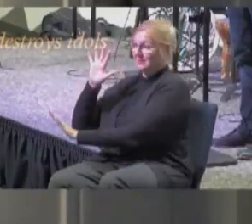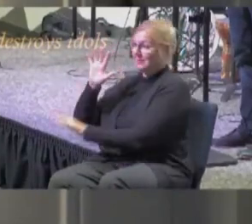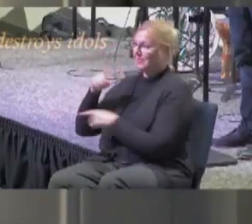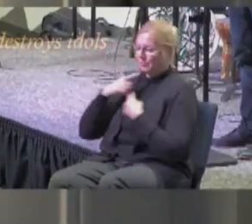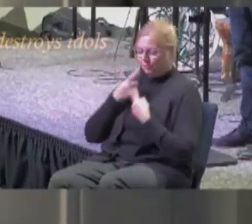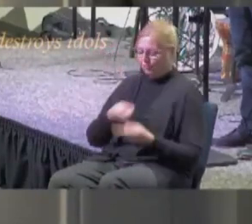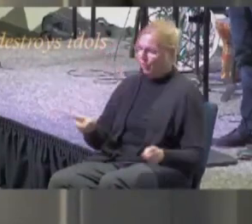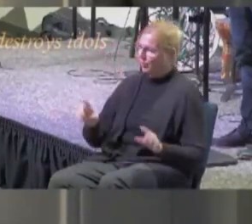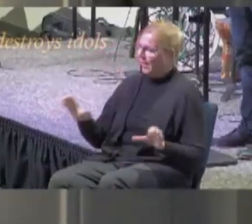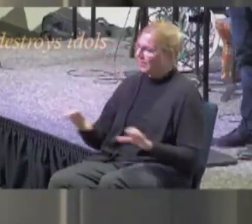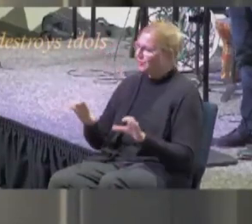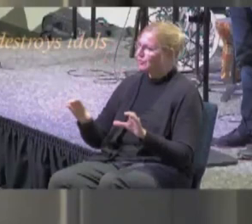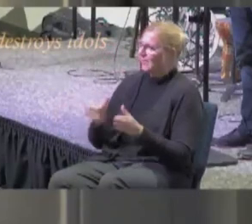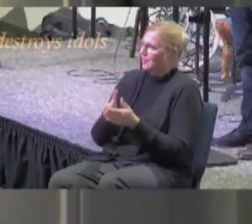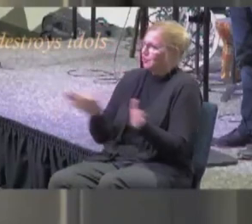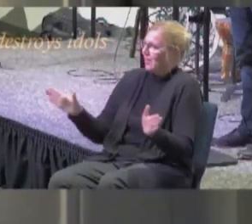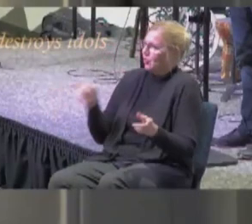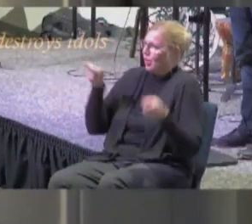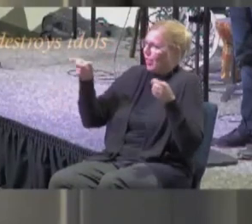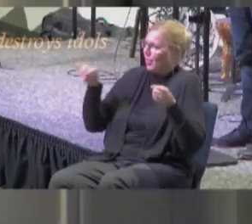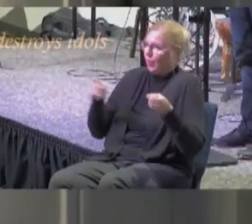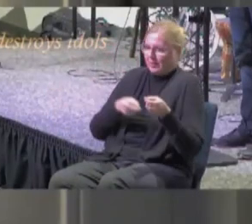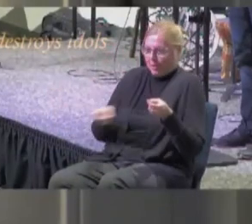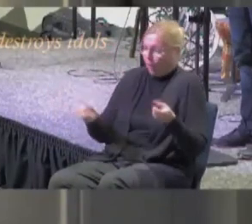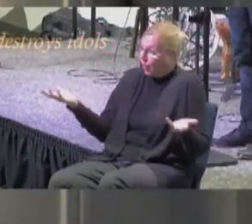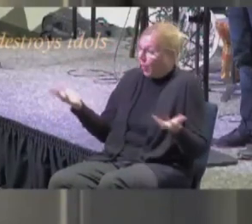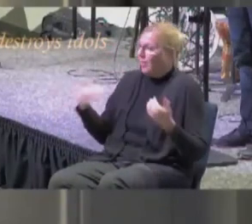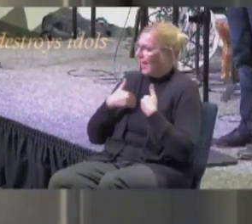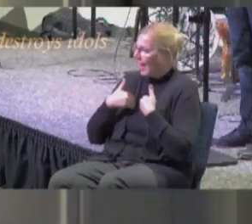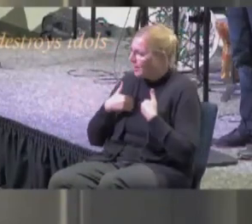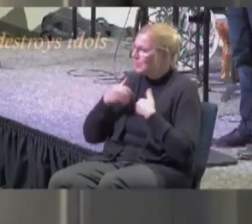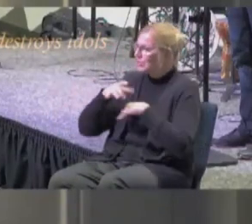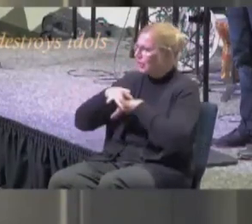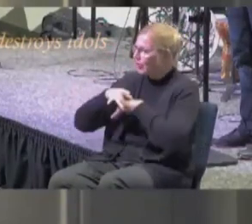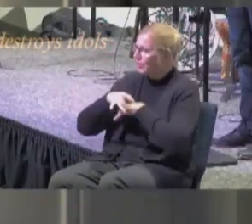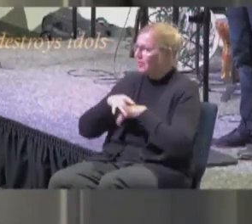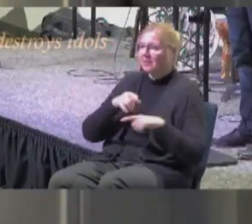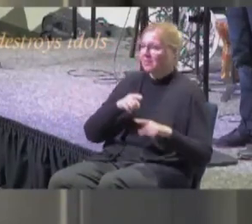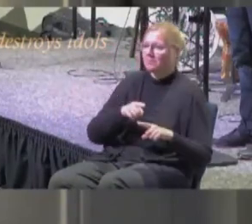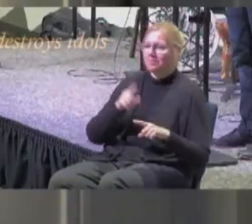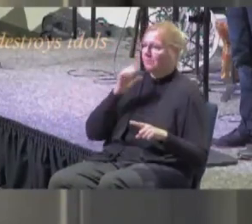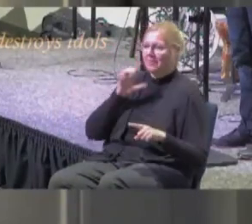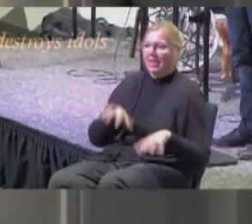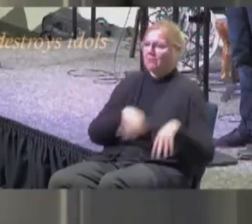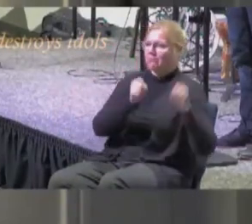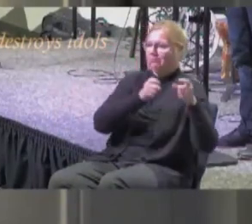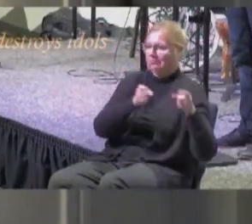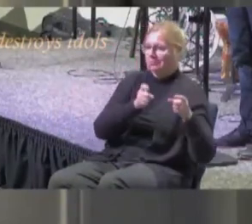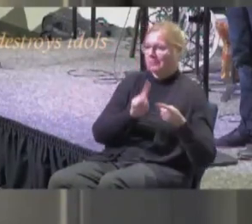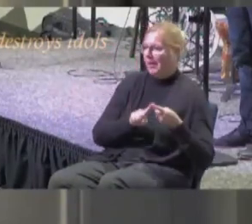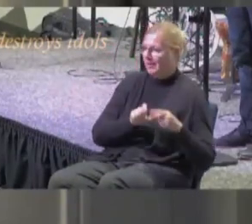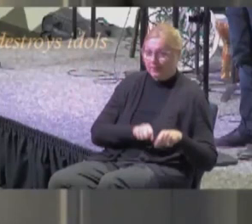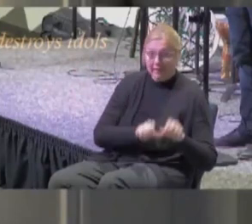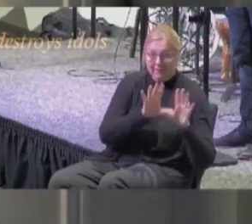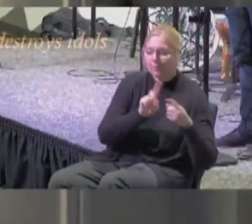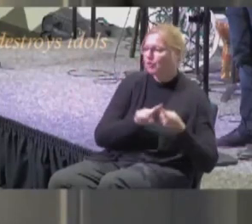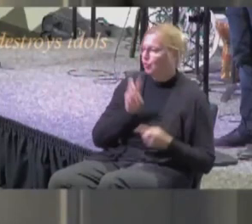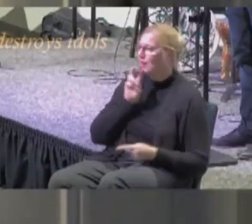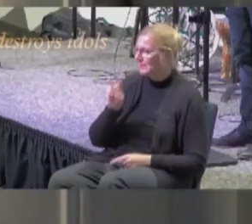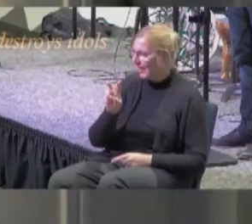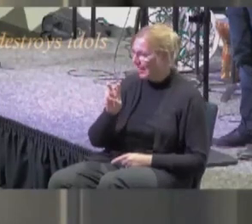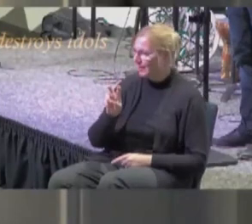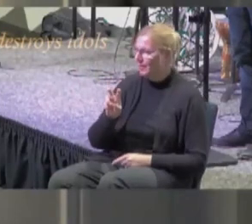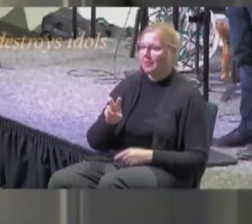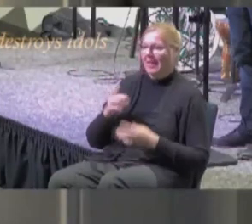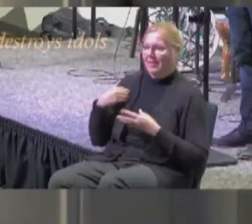generous creative authority over the animals. But they subordinated themselves to a snake, and their descendants bowed down